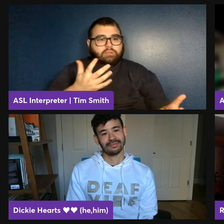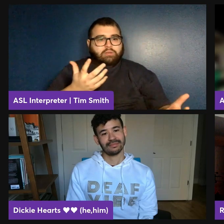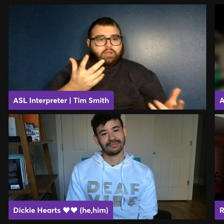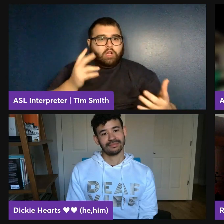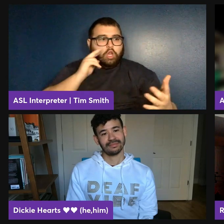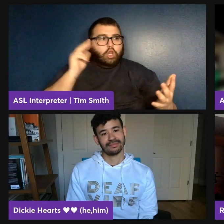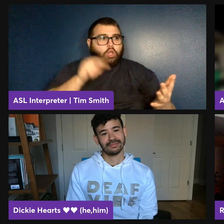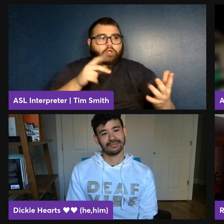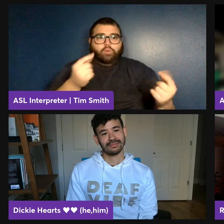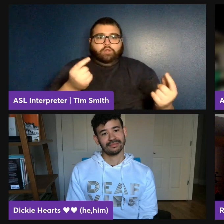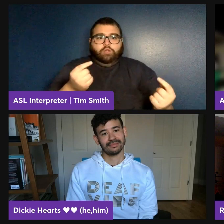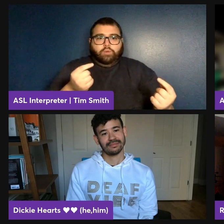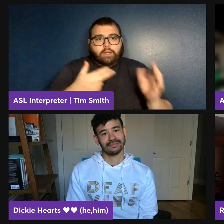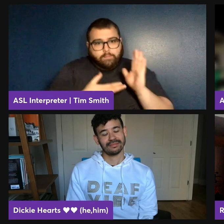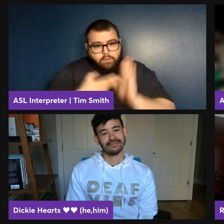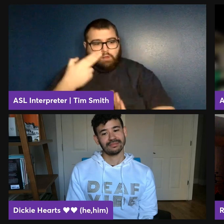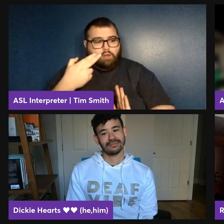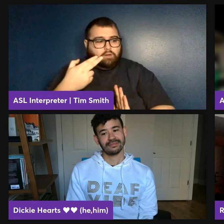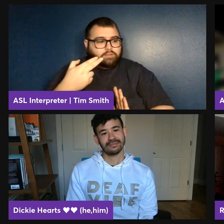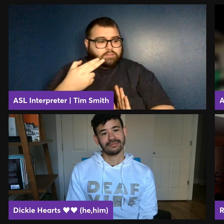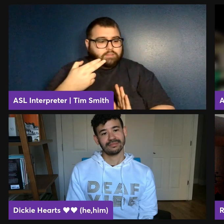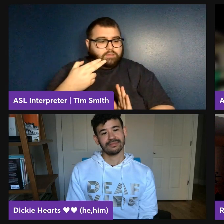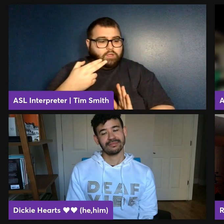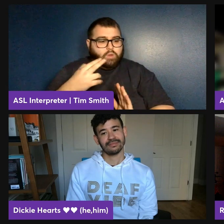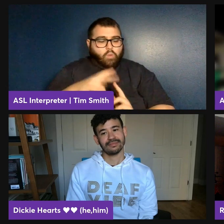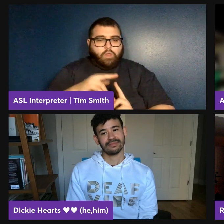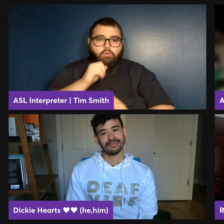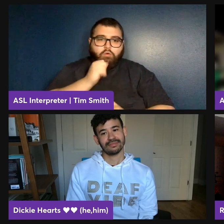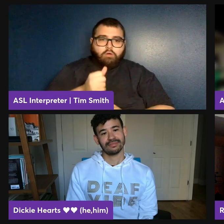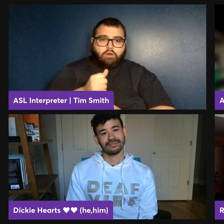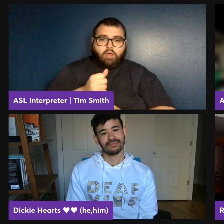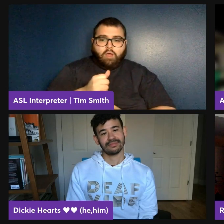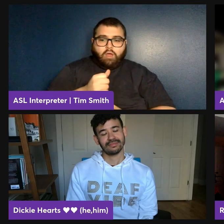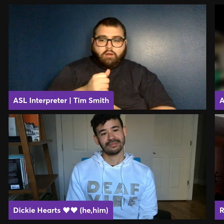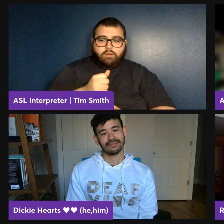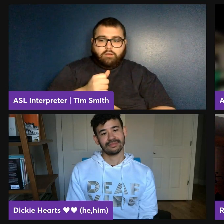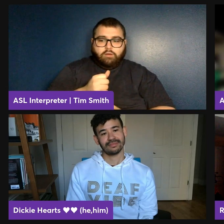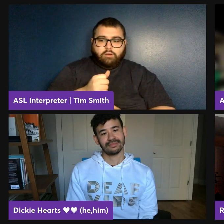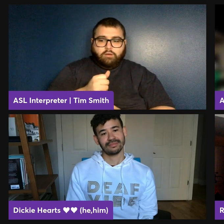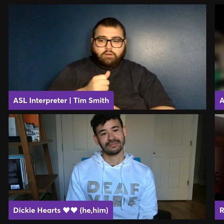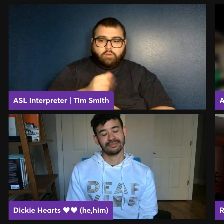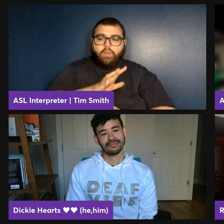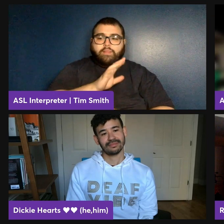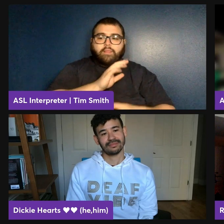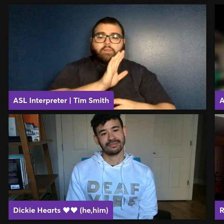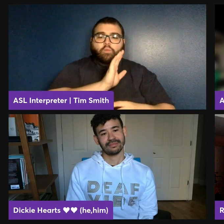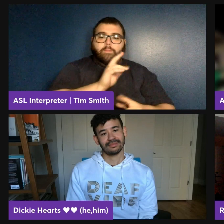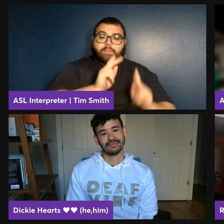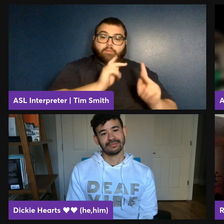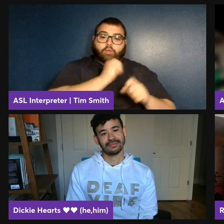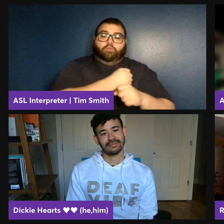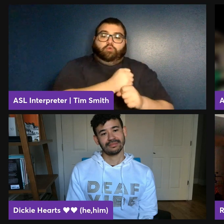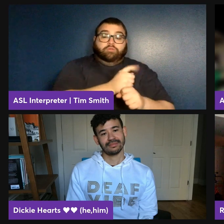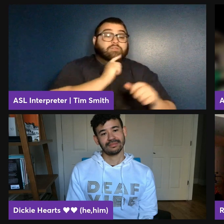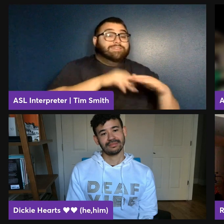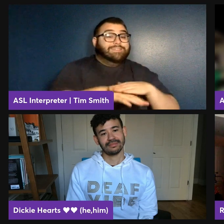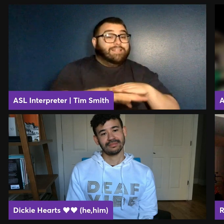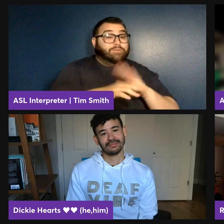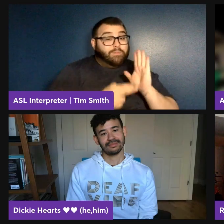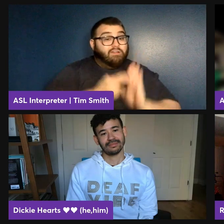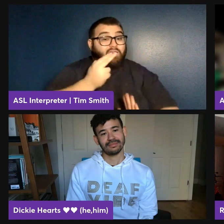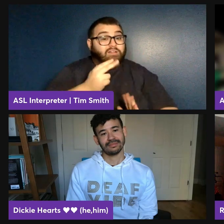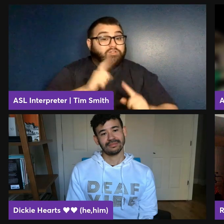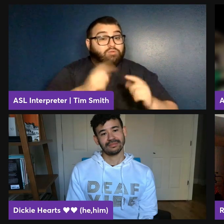be honest about whether or not what they're producing is accessible, and be honest about that to